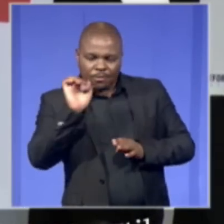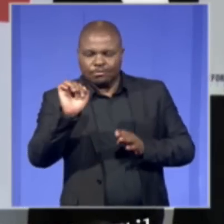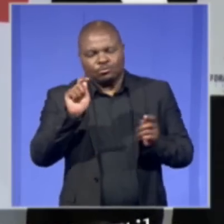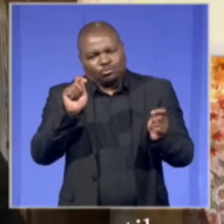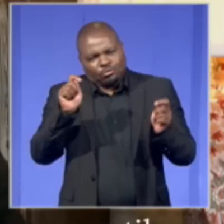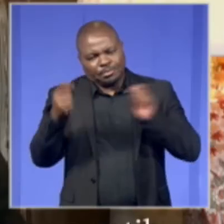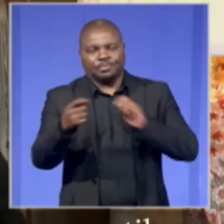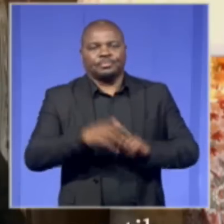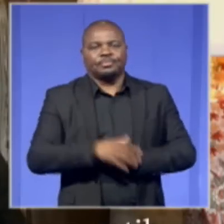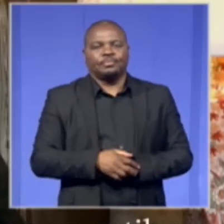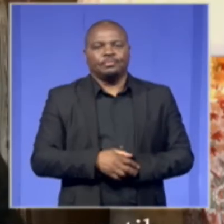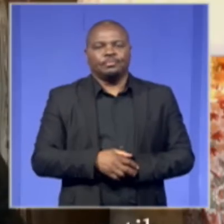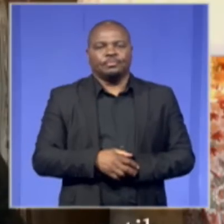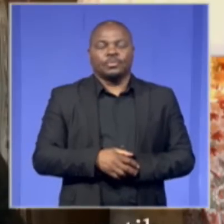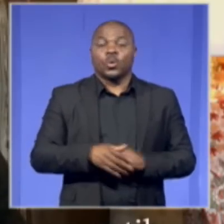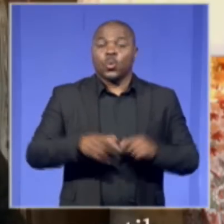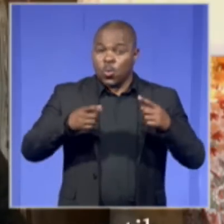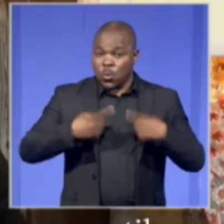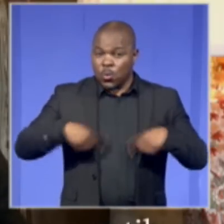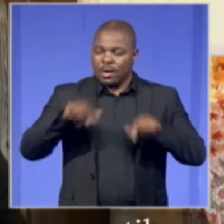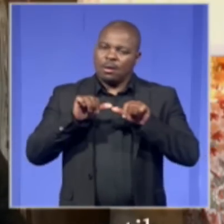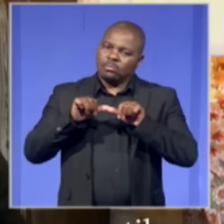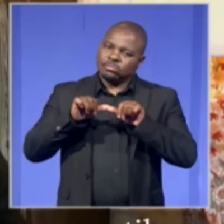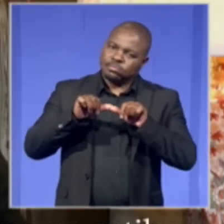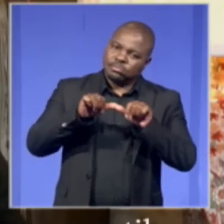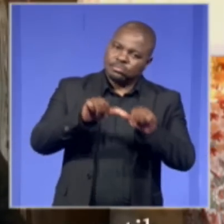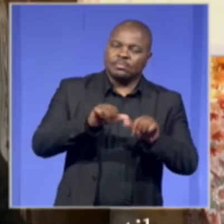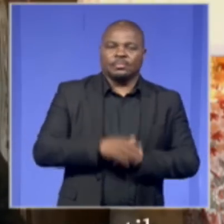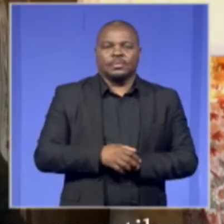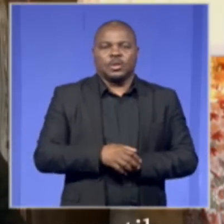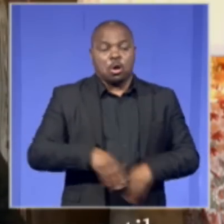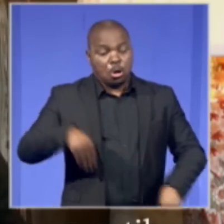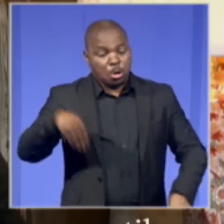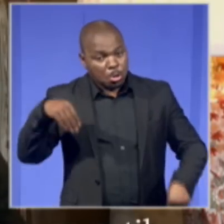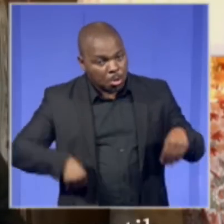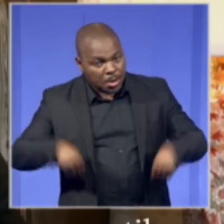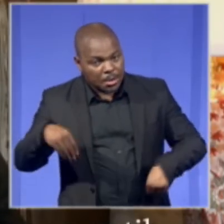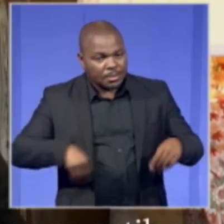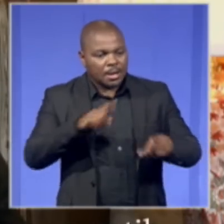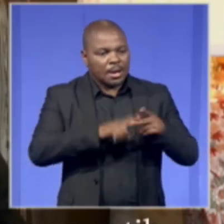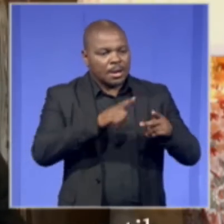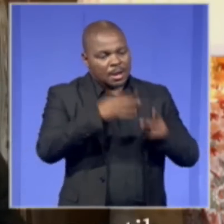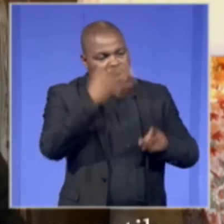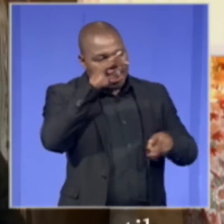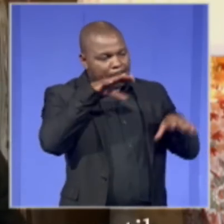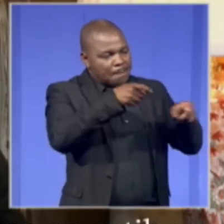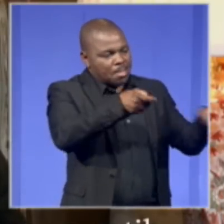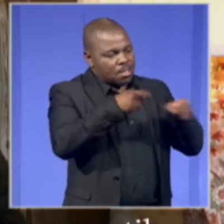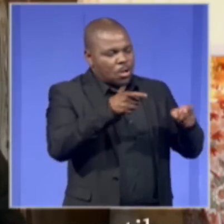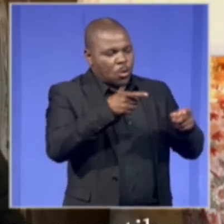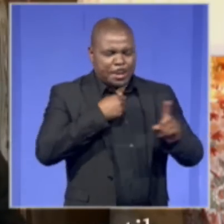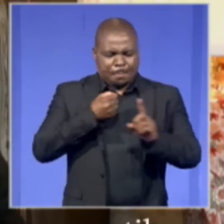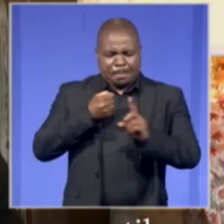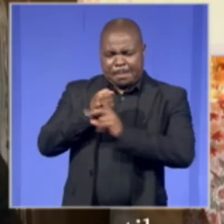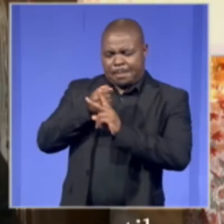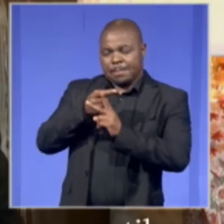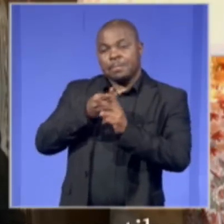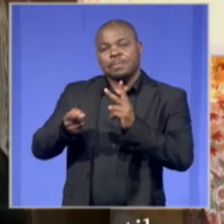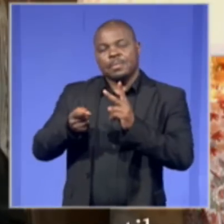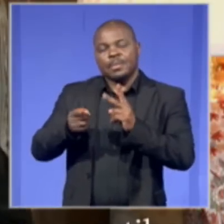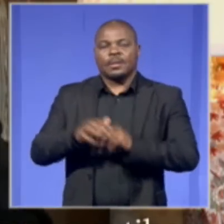We continue to intensify the fight against corruption and state capture. The